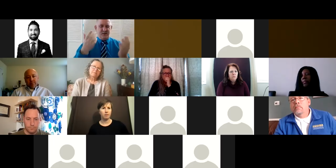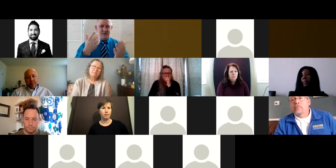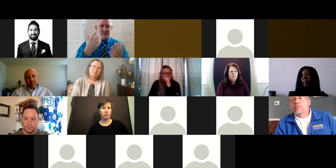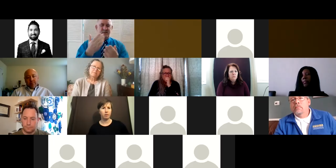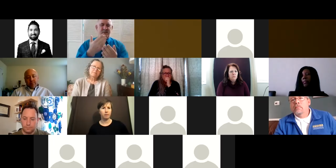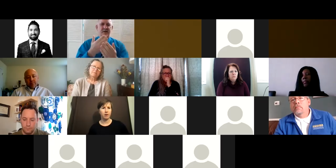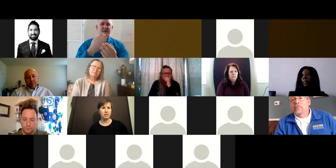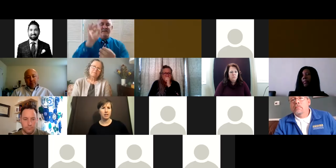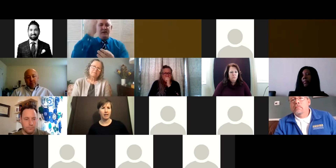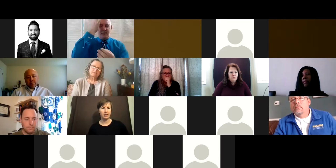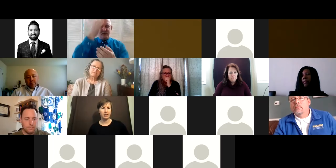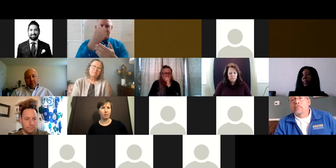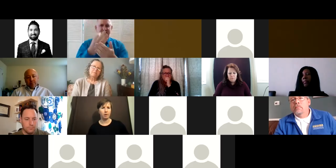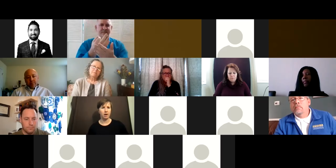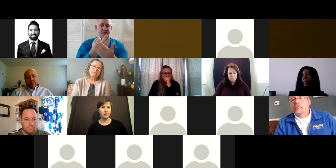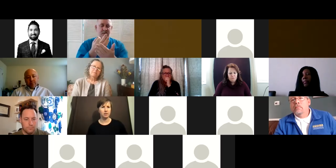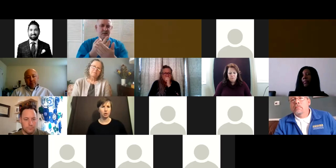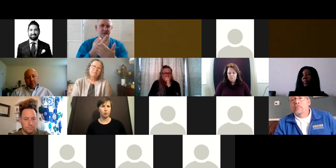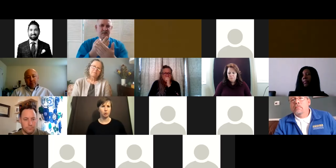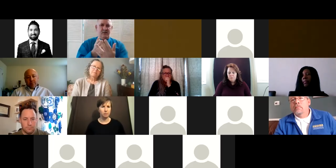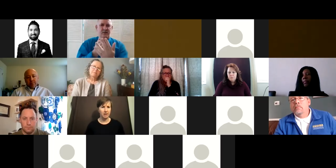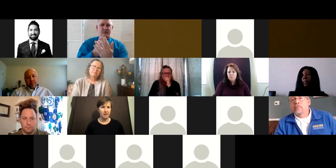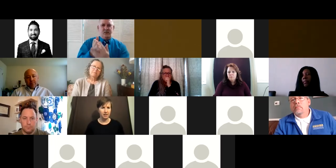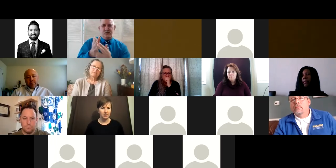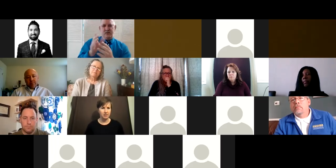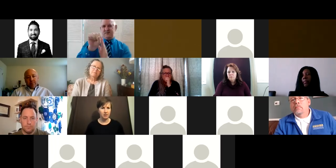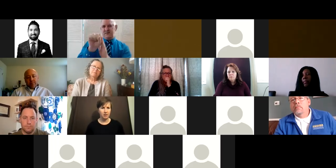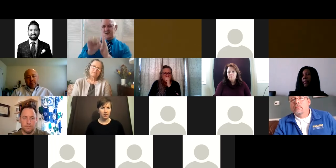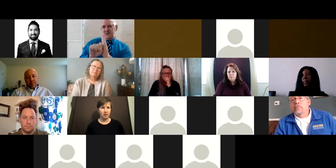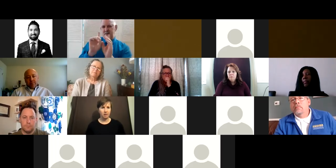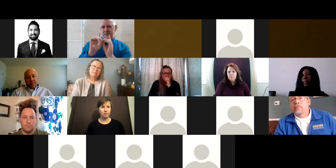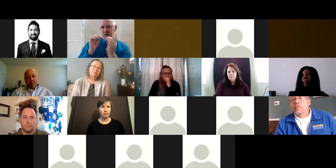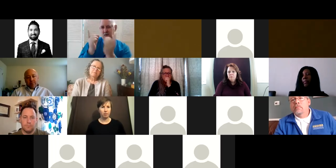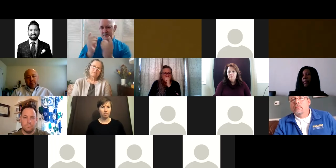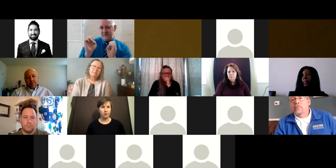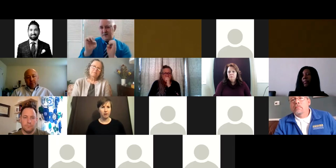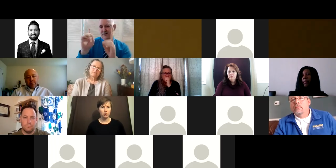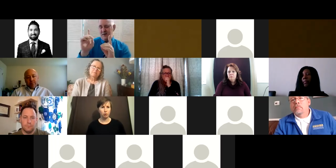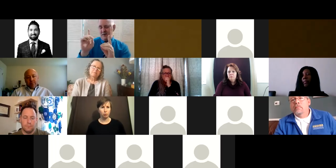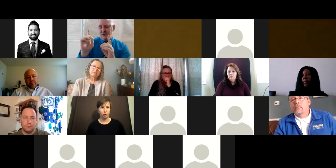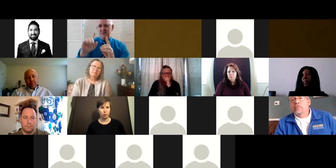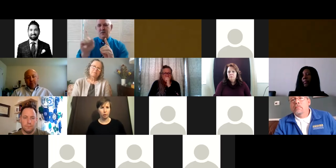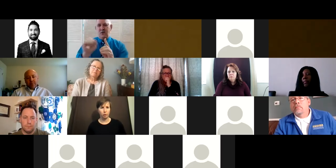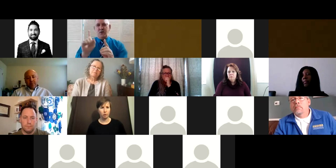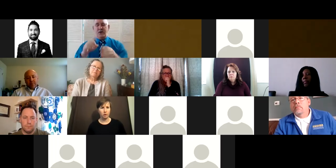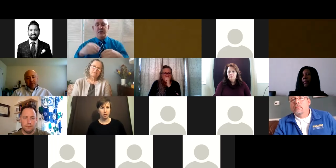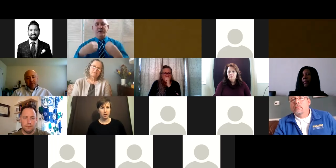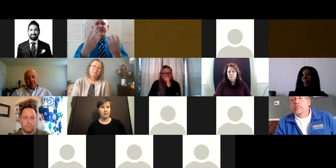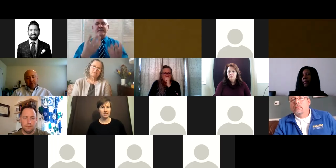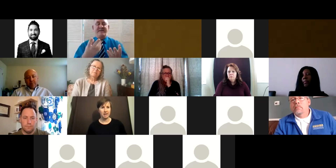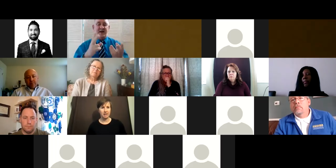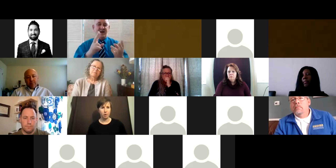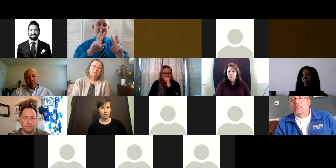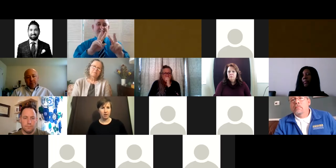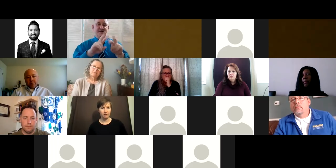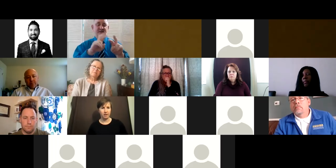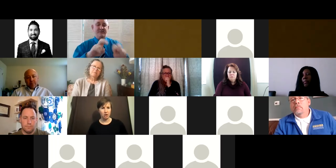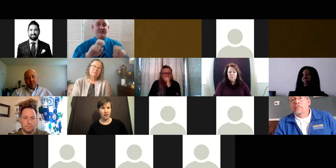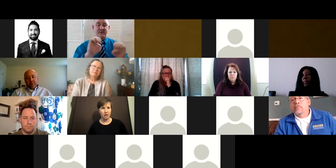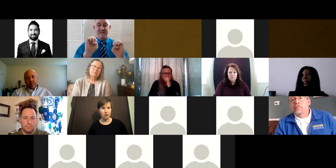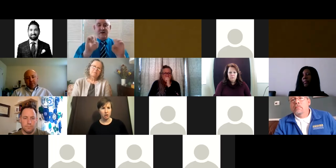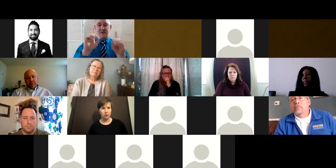the federal funds had allowed us to spend the federal funds through the State Department